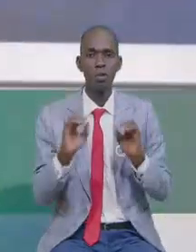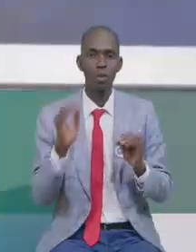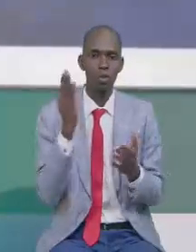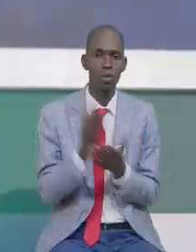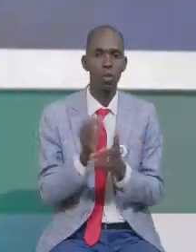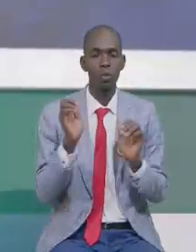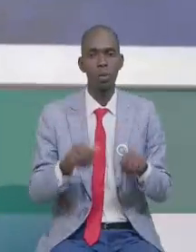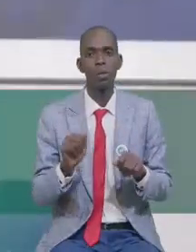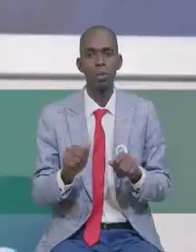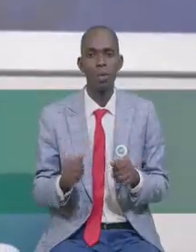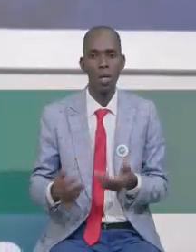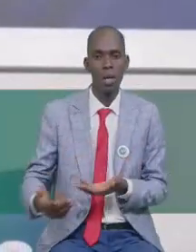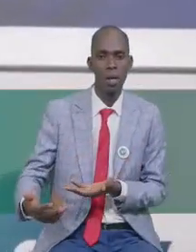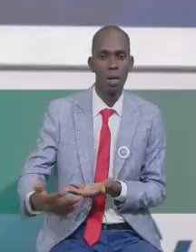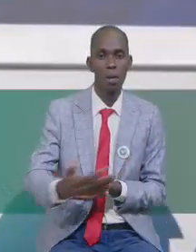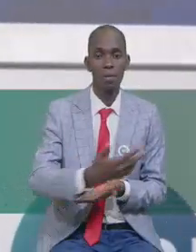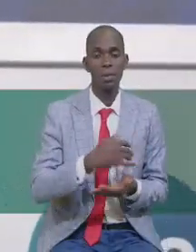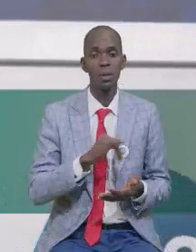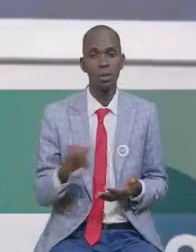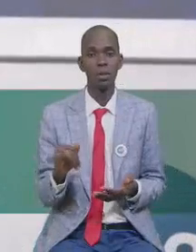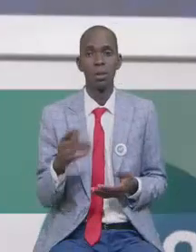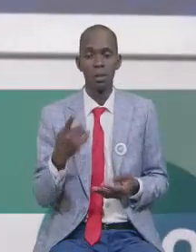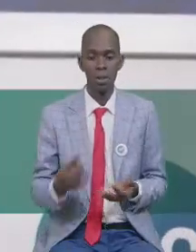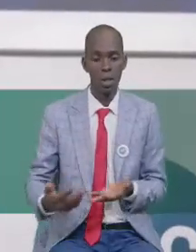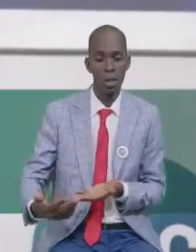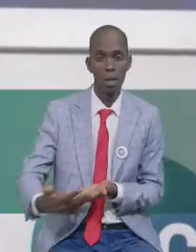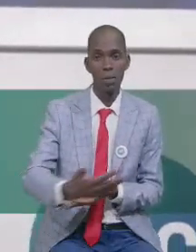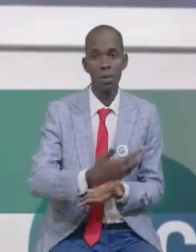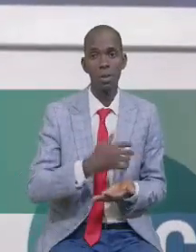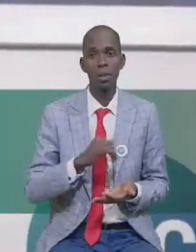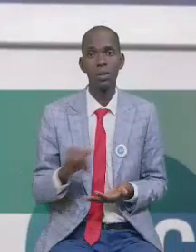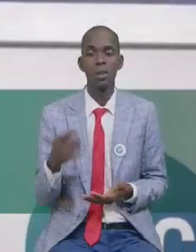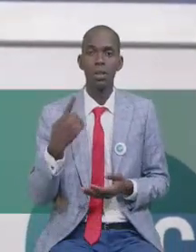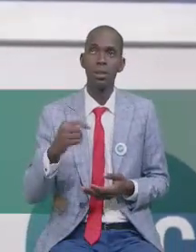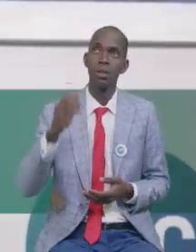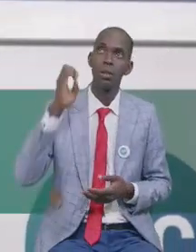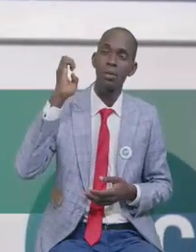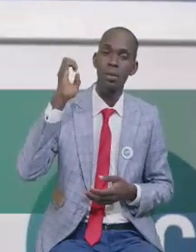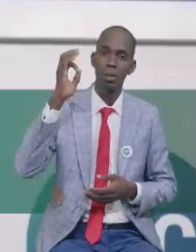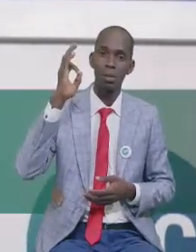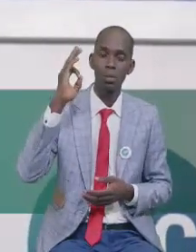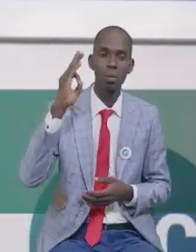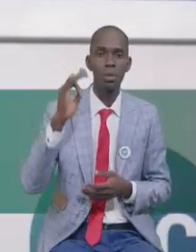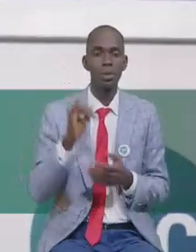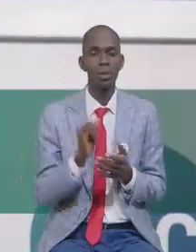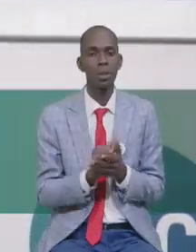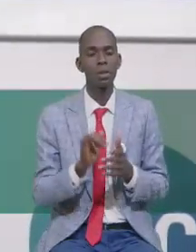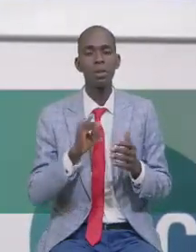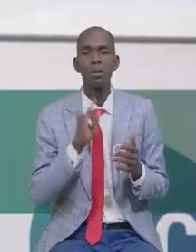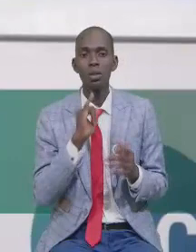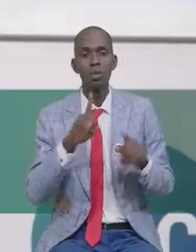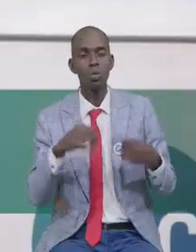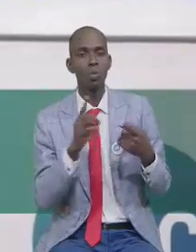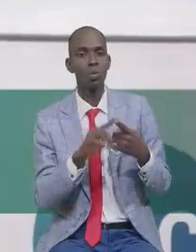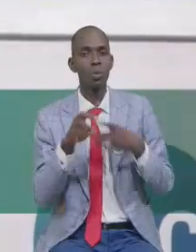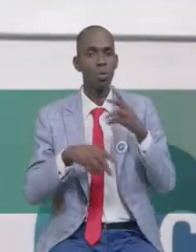unstoppable harvesting, the harvesting, the evangelism, that they go into the world and bringing